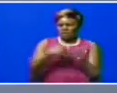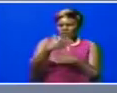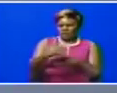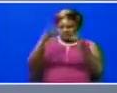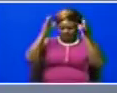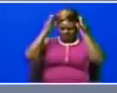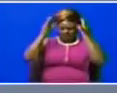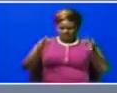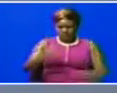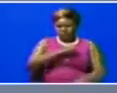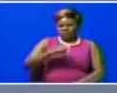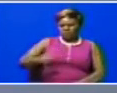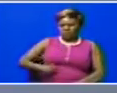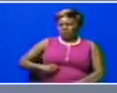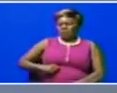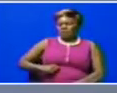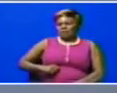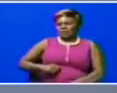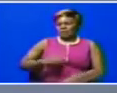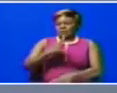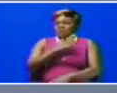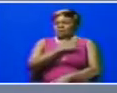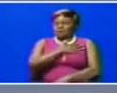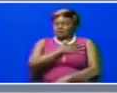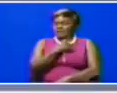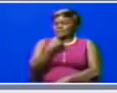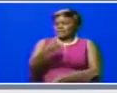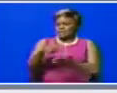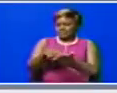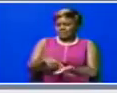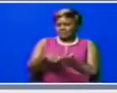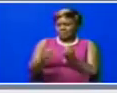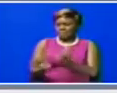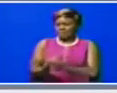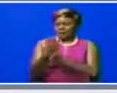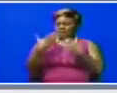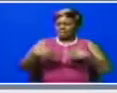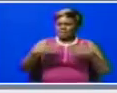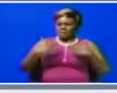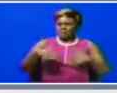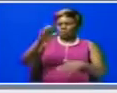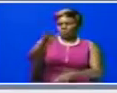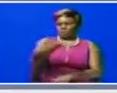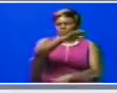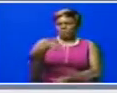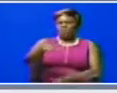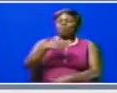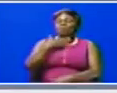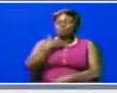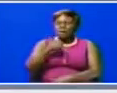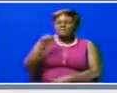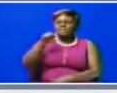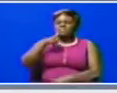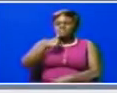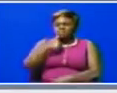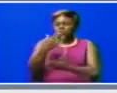the Supreme Court. This comes as NASA maintains it will push forward with the establishment of the People's Assemblies that seeks to call for a repeat of